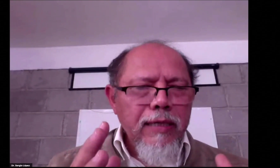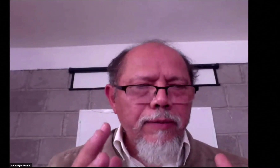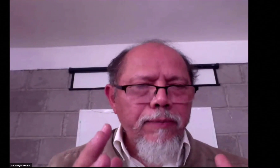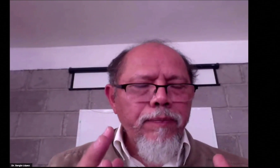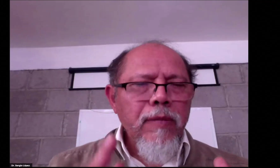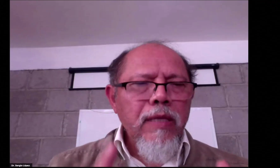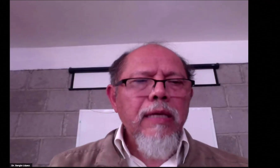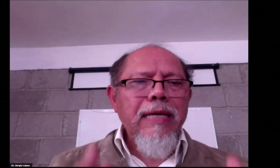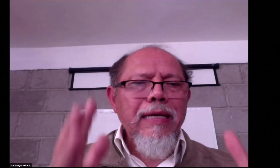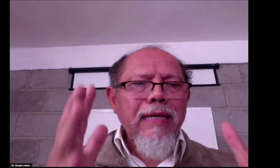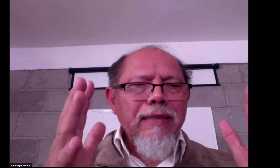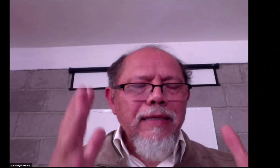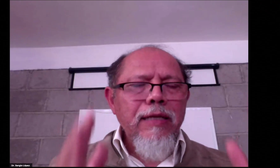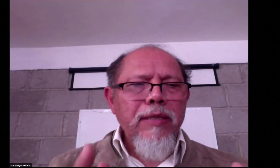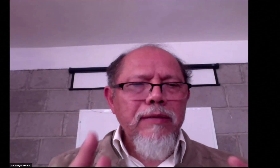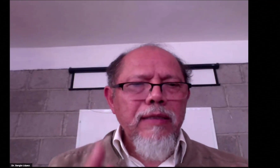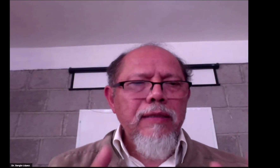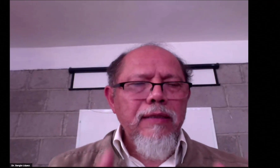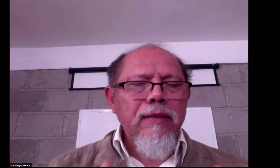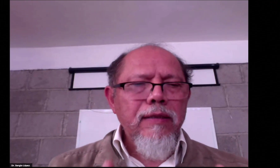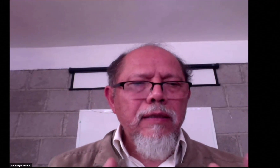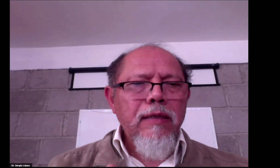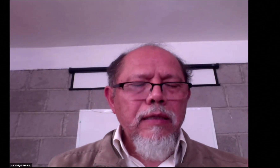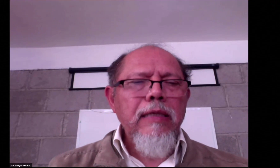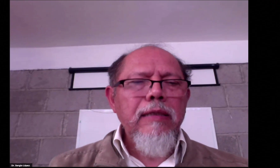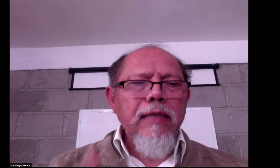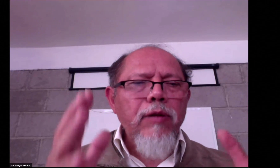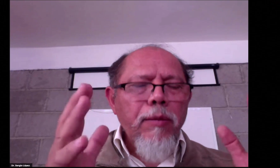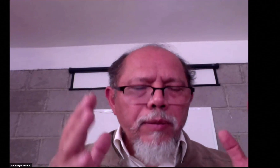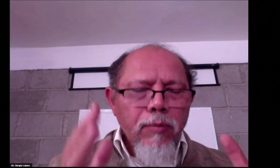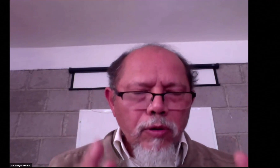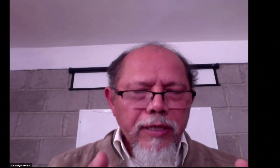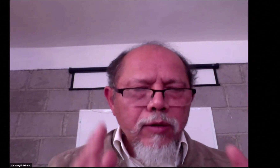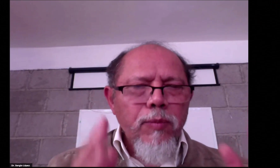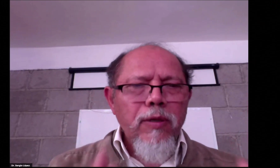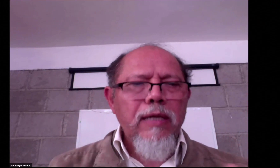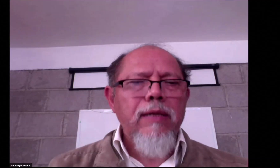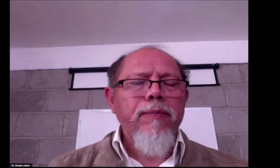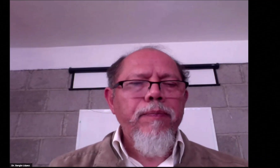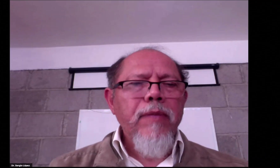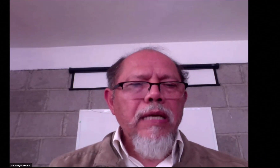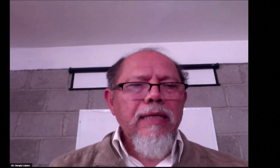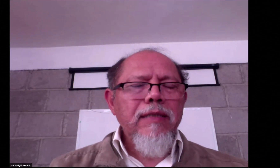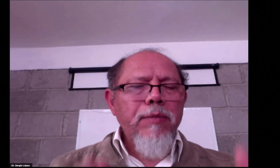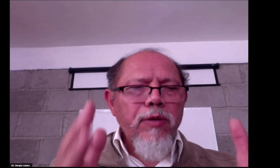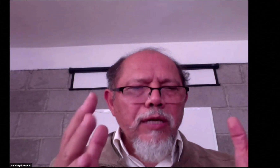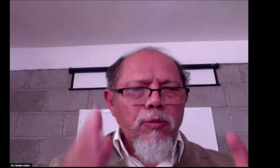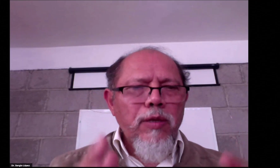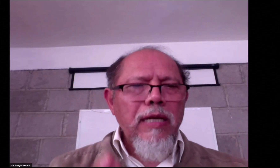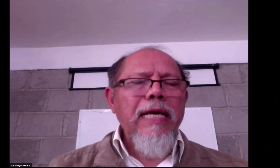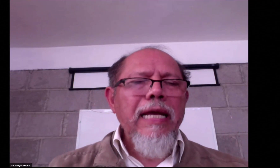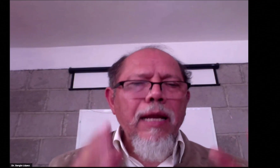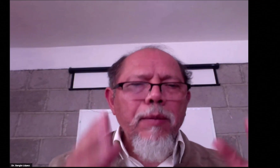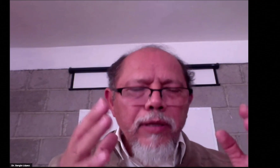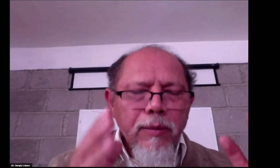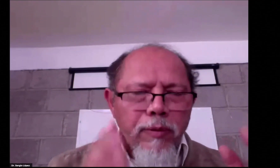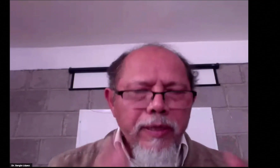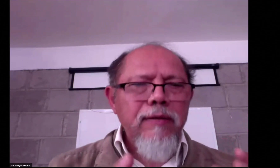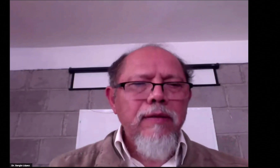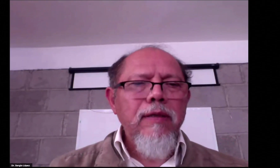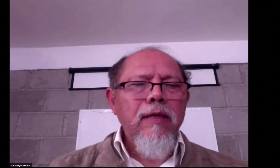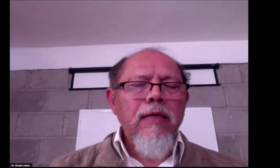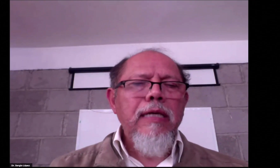But your body is a category, and it has a bodily